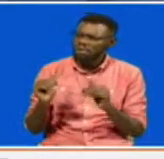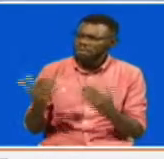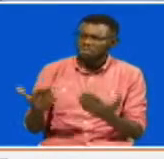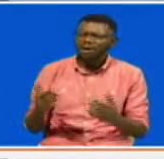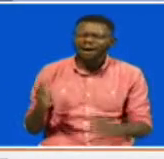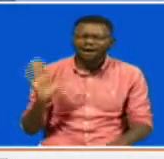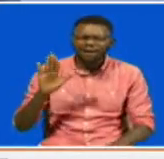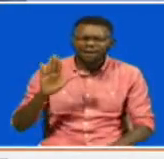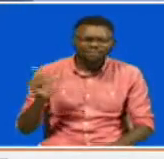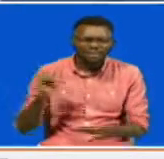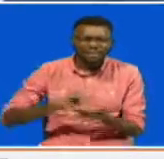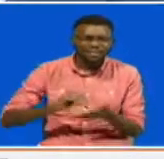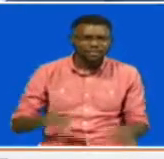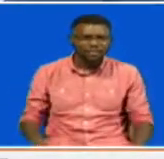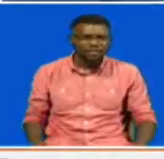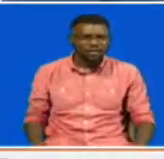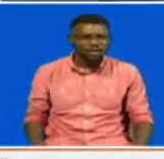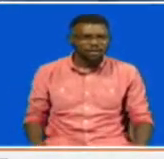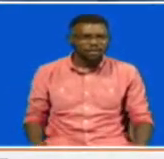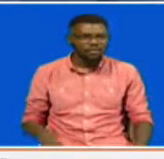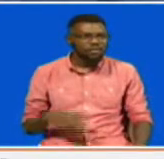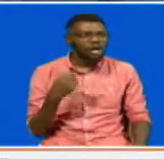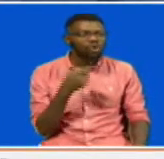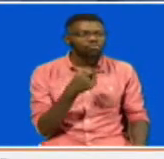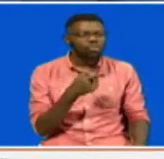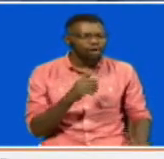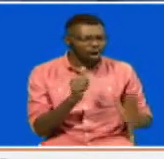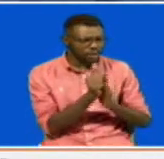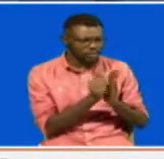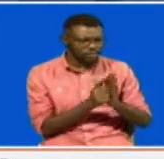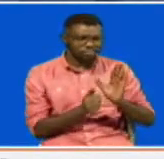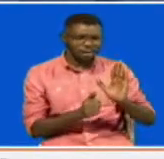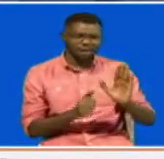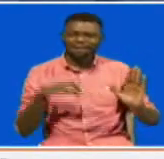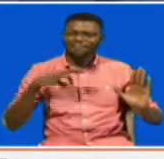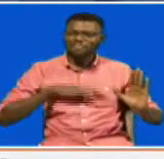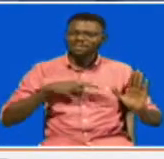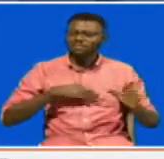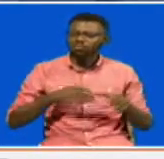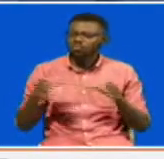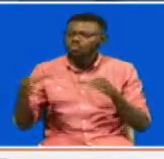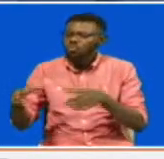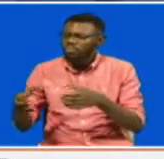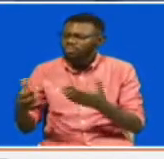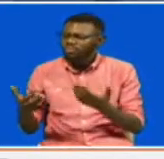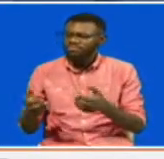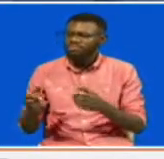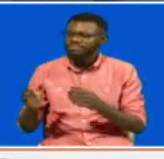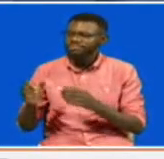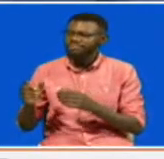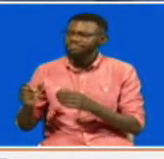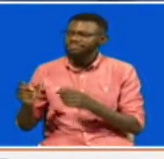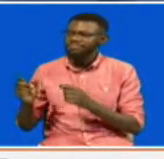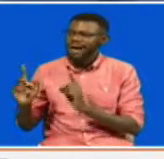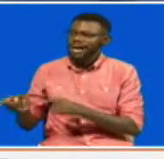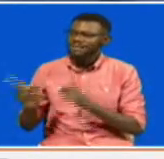Come again? I have not heard you say a single thing in your agenda that benefits the hustler. It's about UDA party